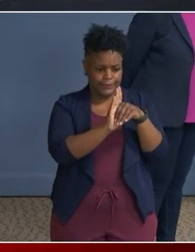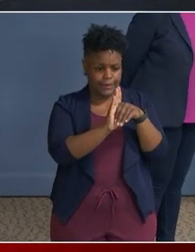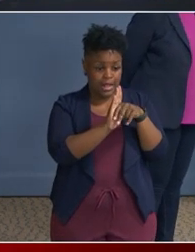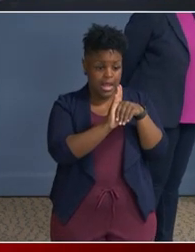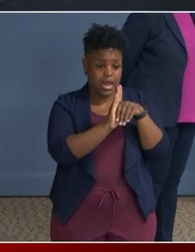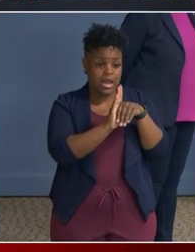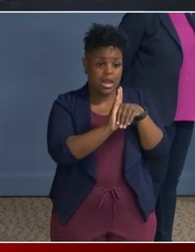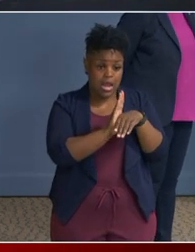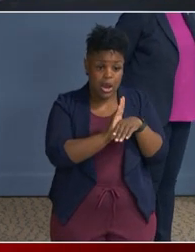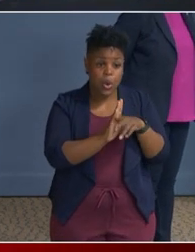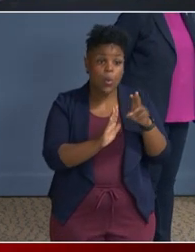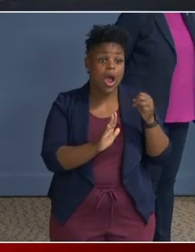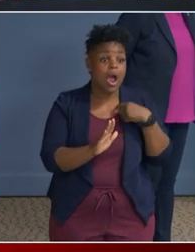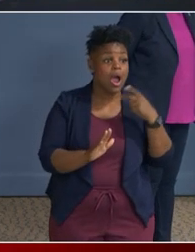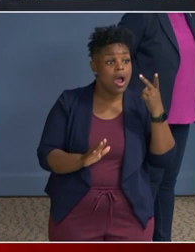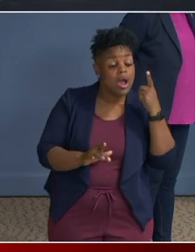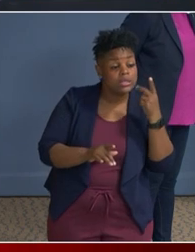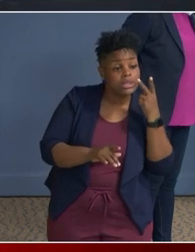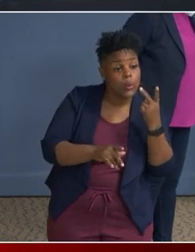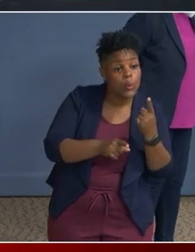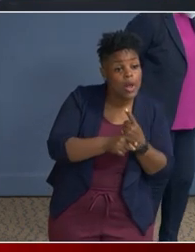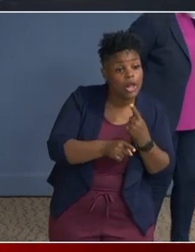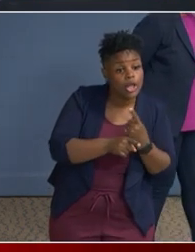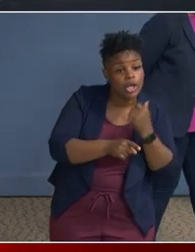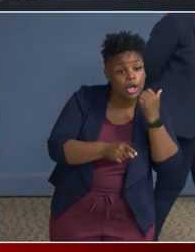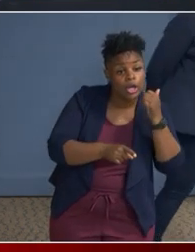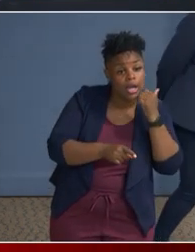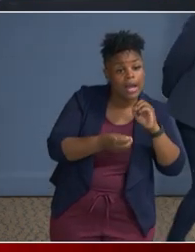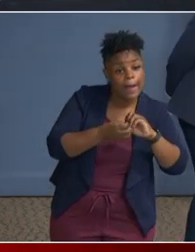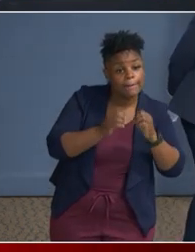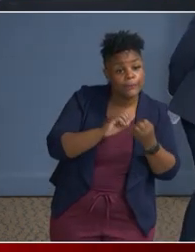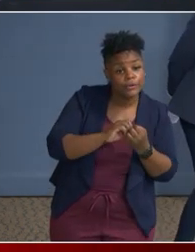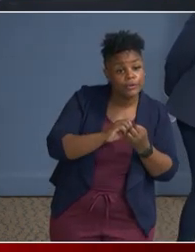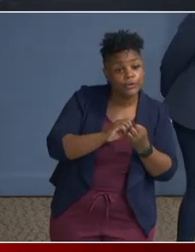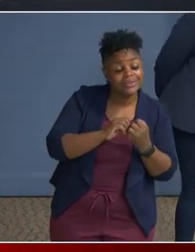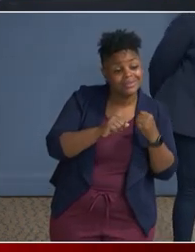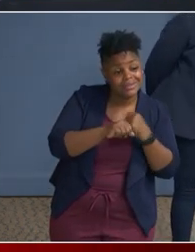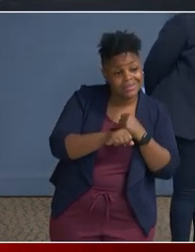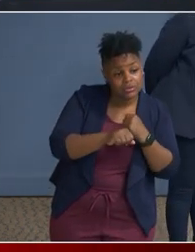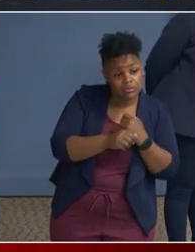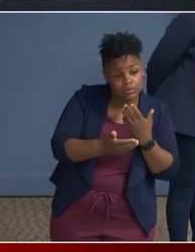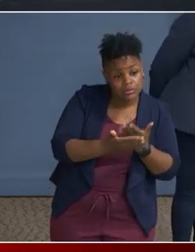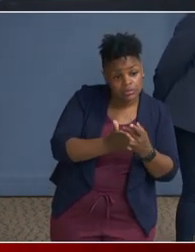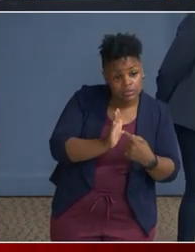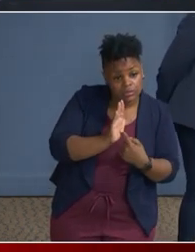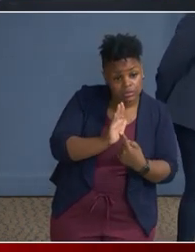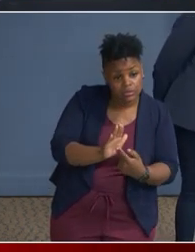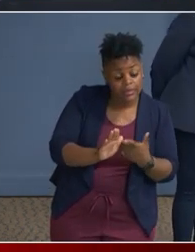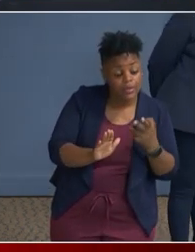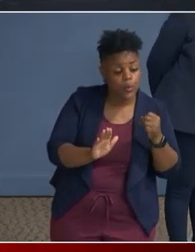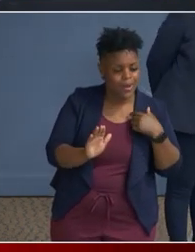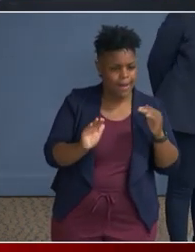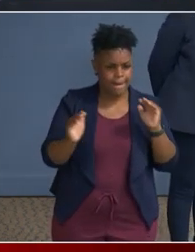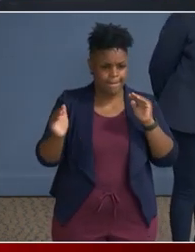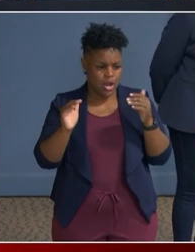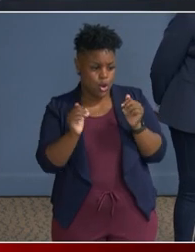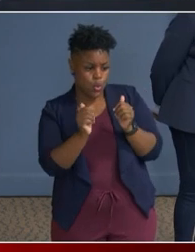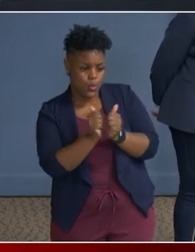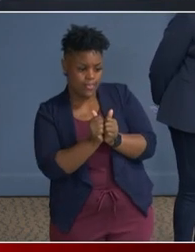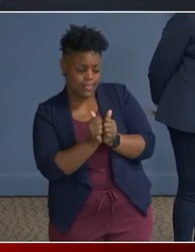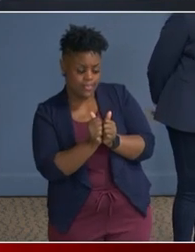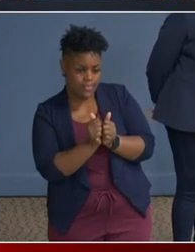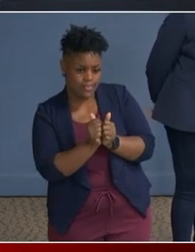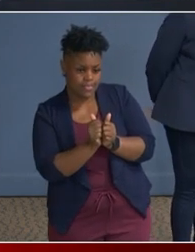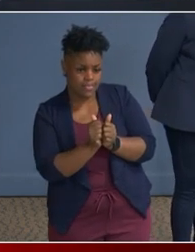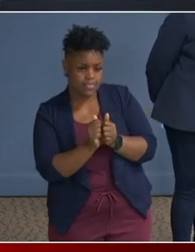to you every day in terms of the number of new reported cases, we then match that against our decline in new cases,